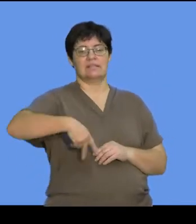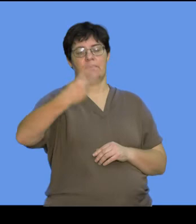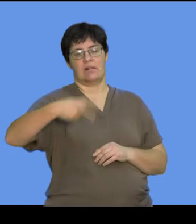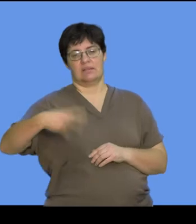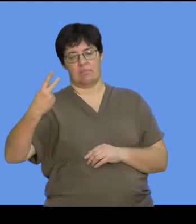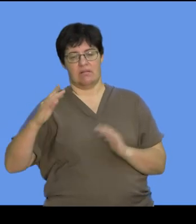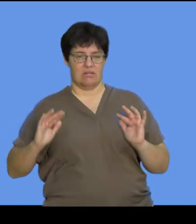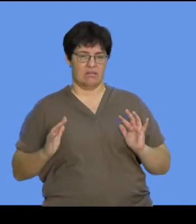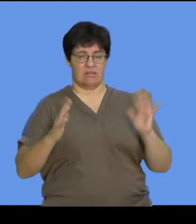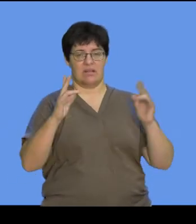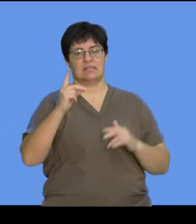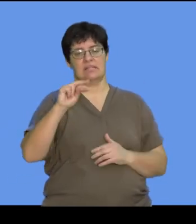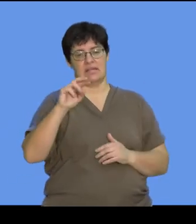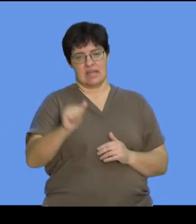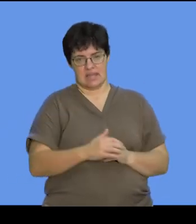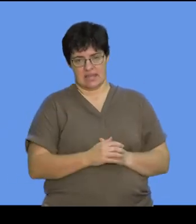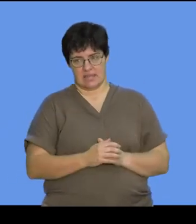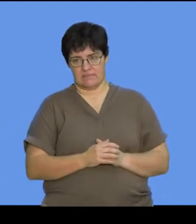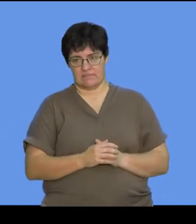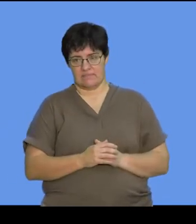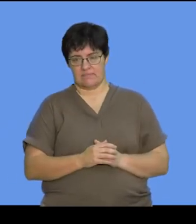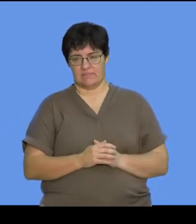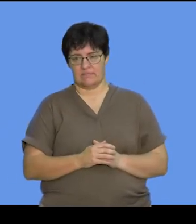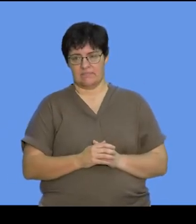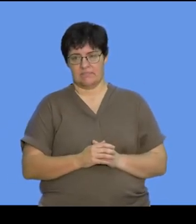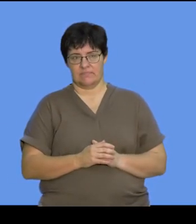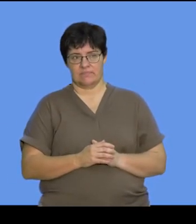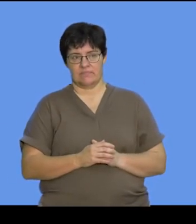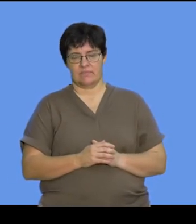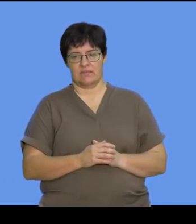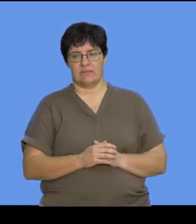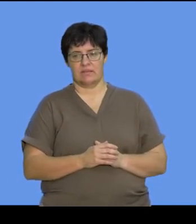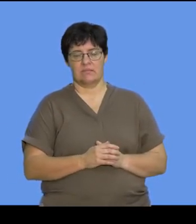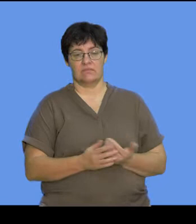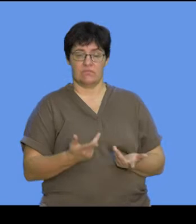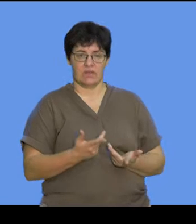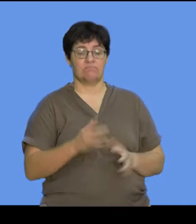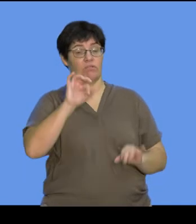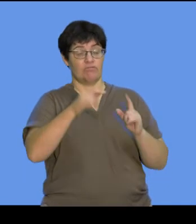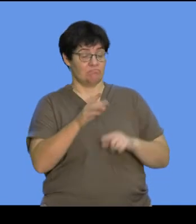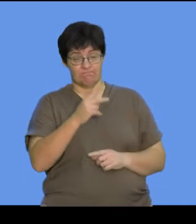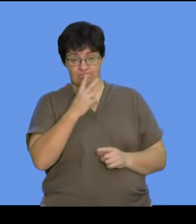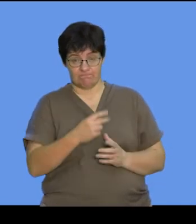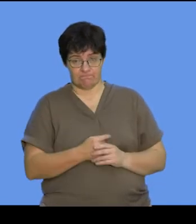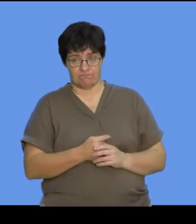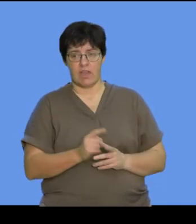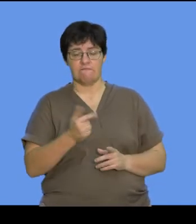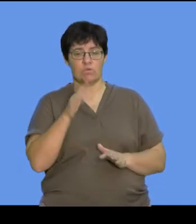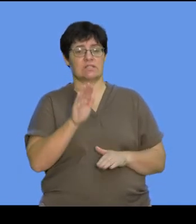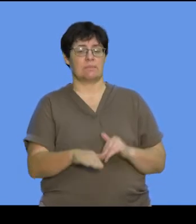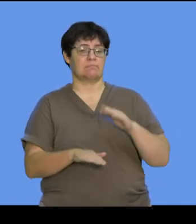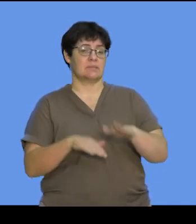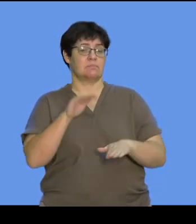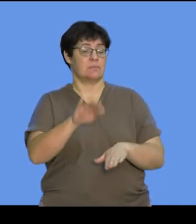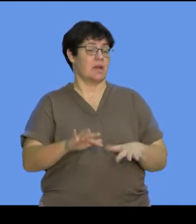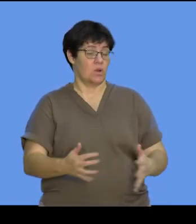have double-stranded complementary DNA constituting them. So if we were to wrap this up